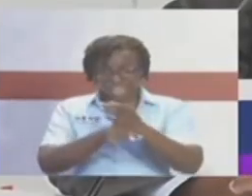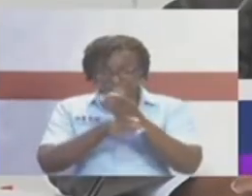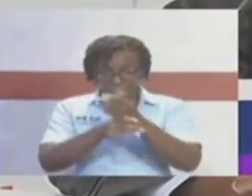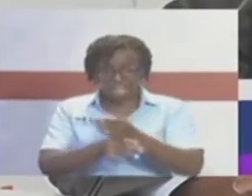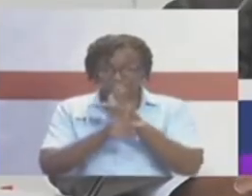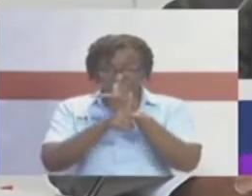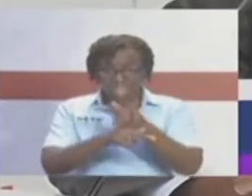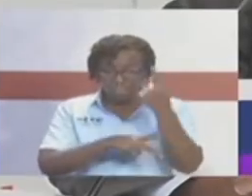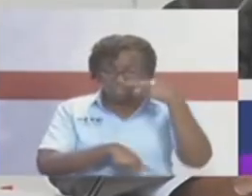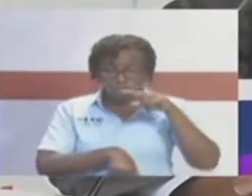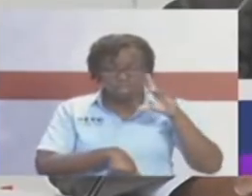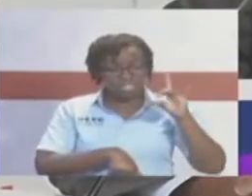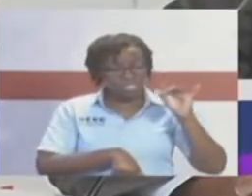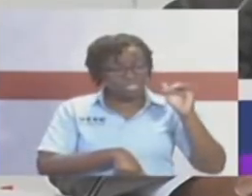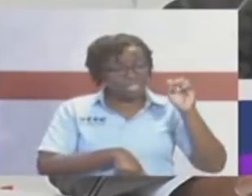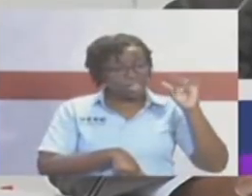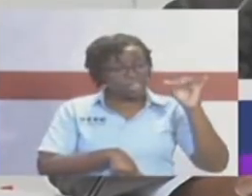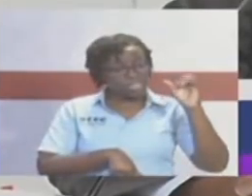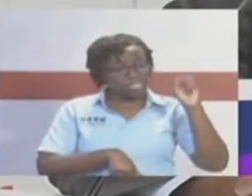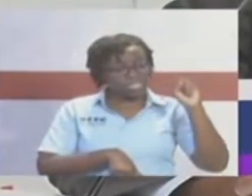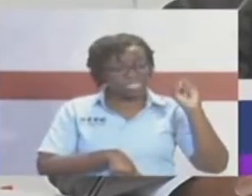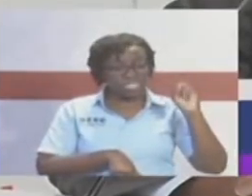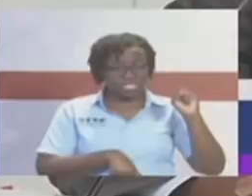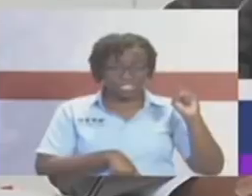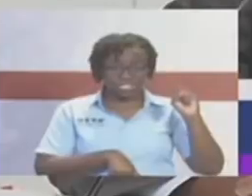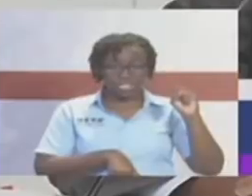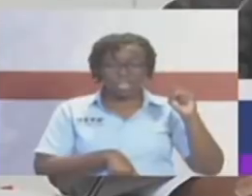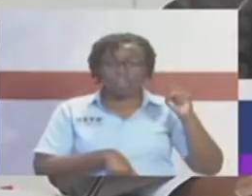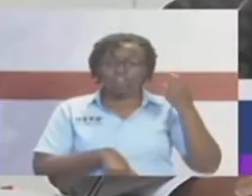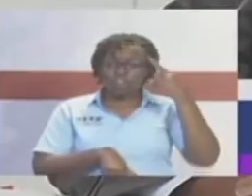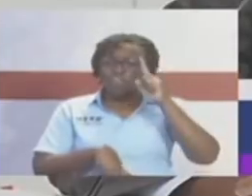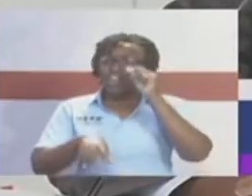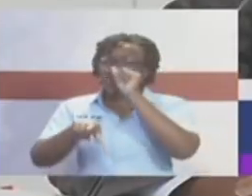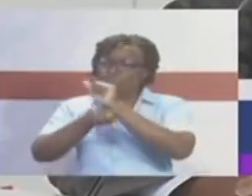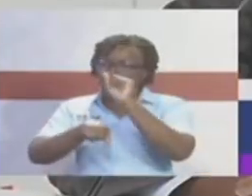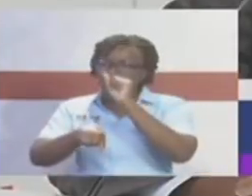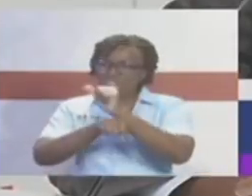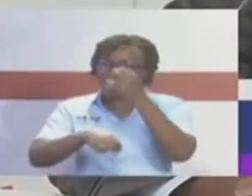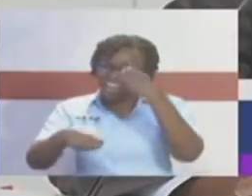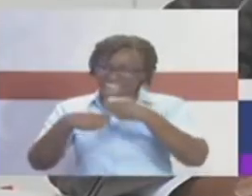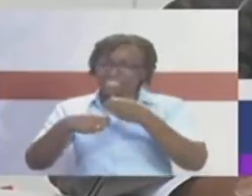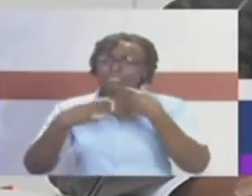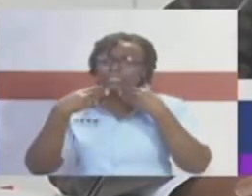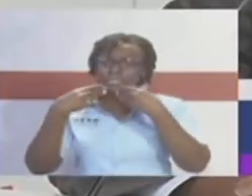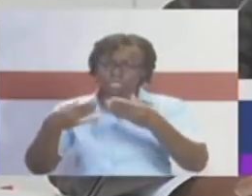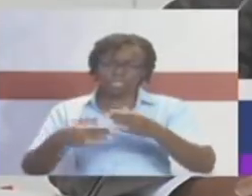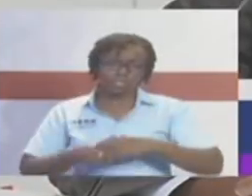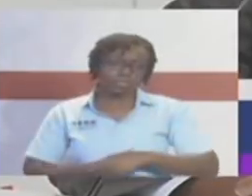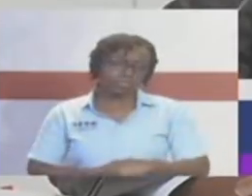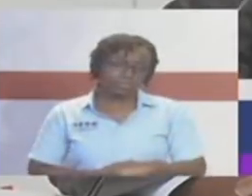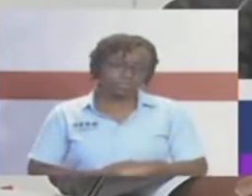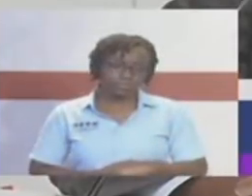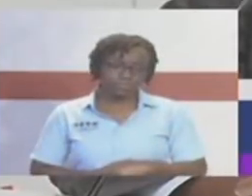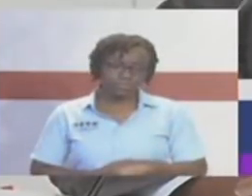to maintain our strictest standards and safety and infection and prevention control measures.